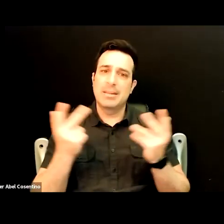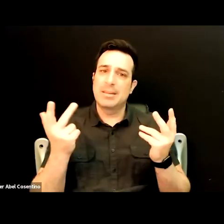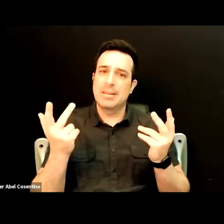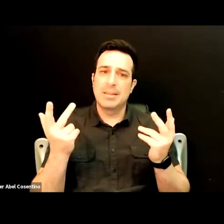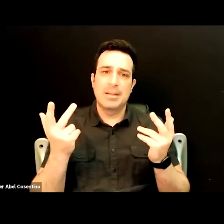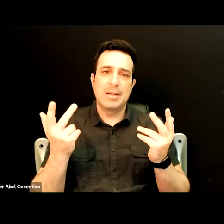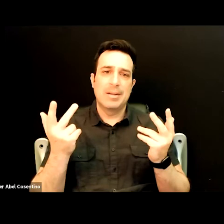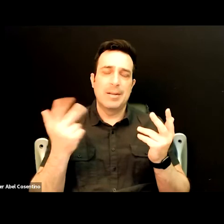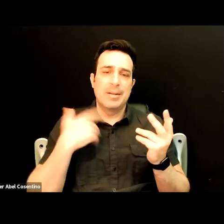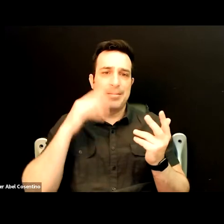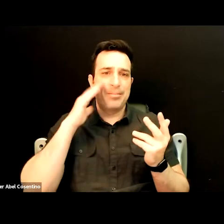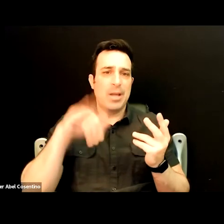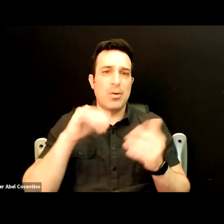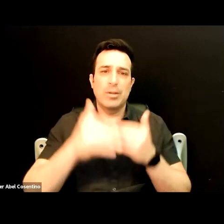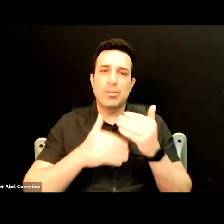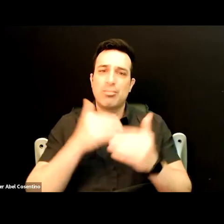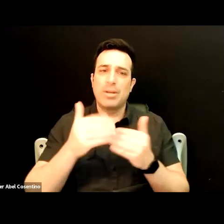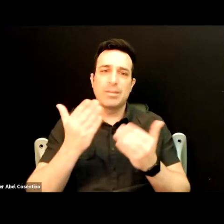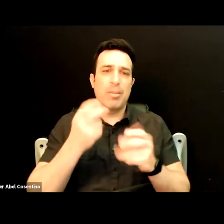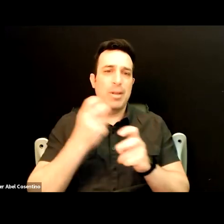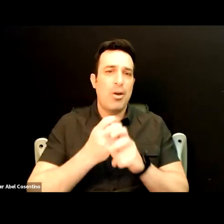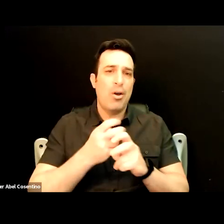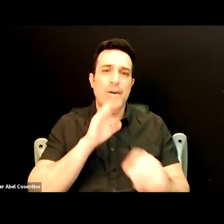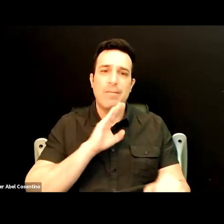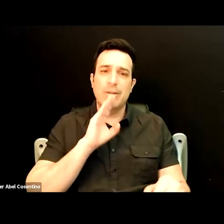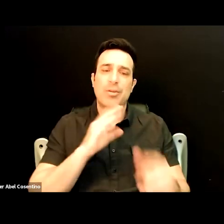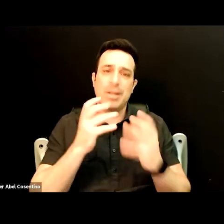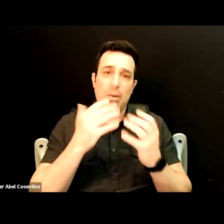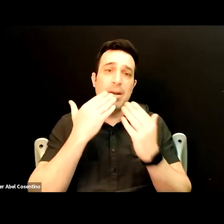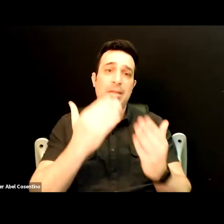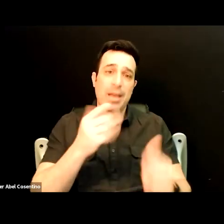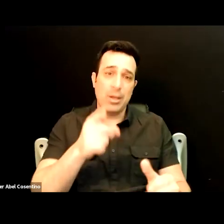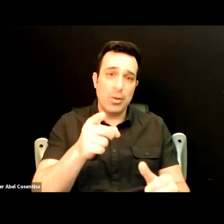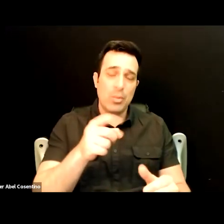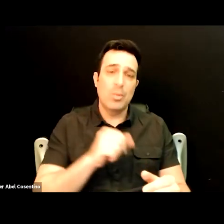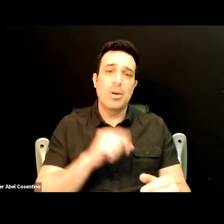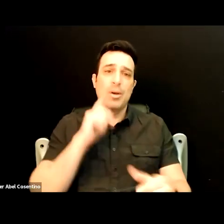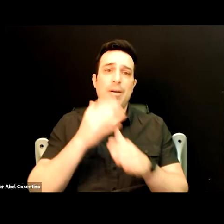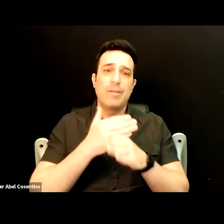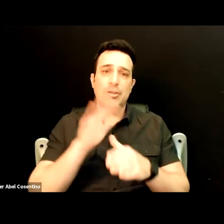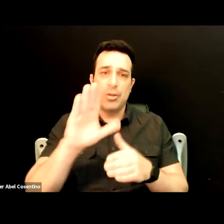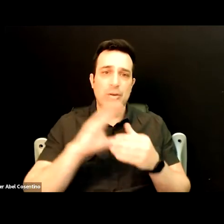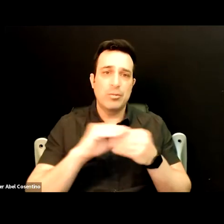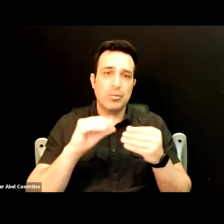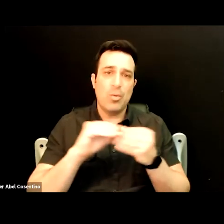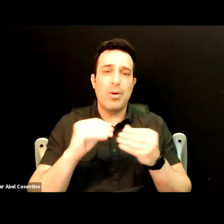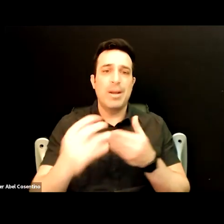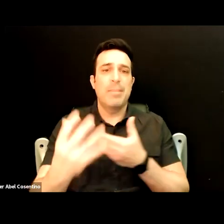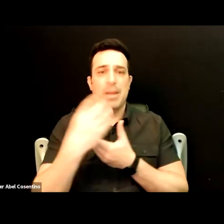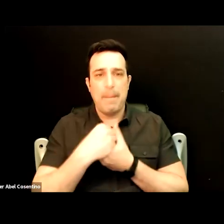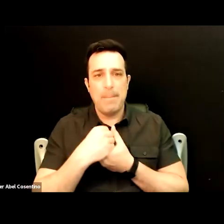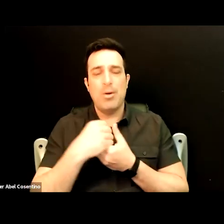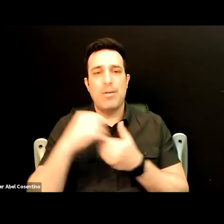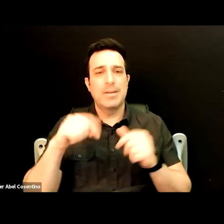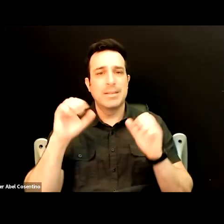I know this process has probably been hard and frustrating, and I just want to thank you for sharing your story and being part of